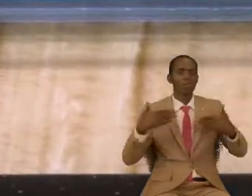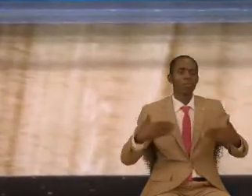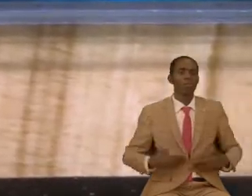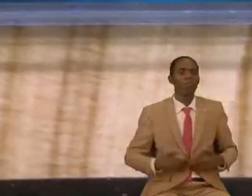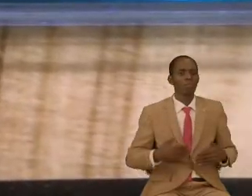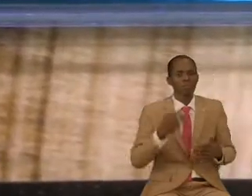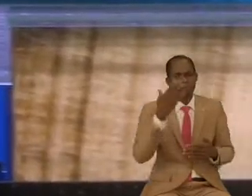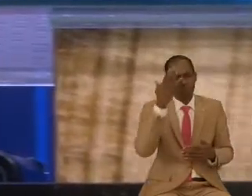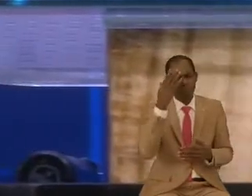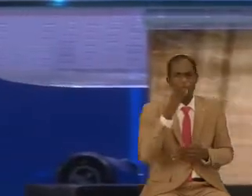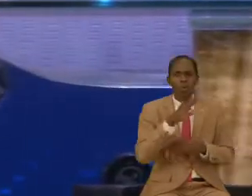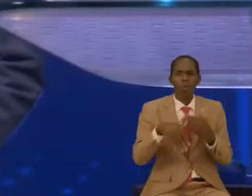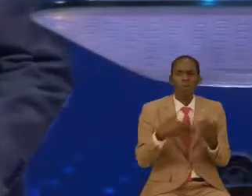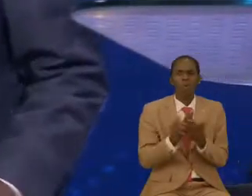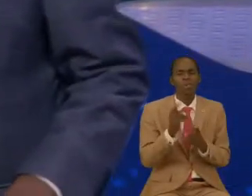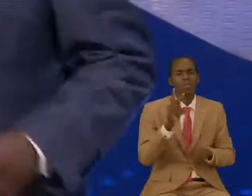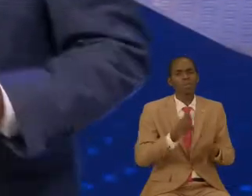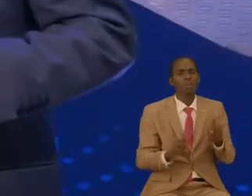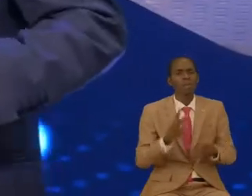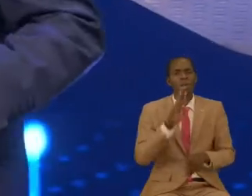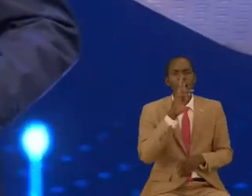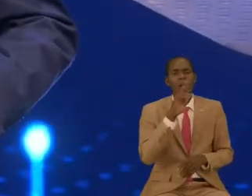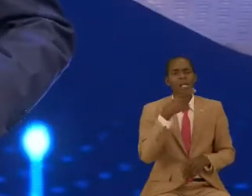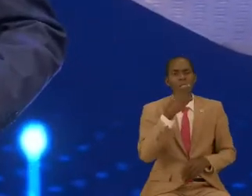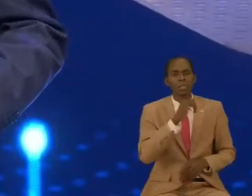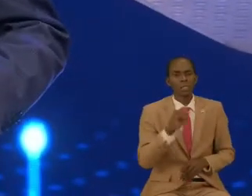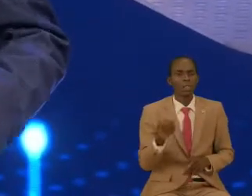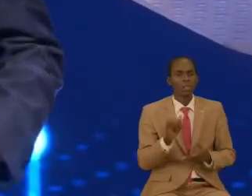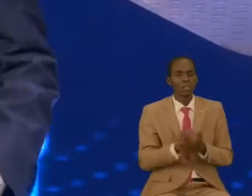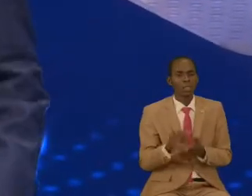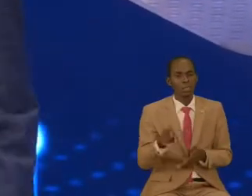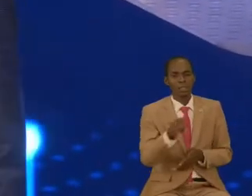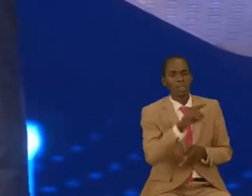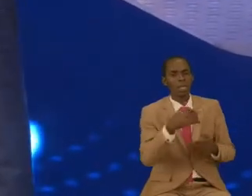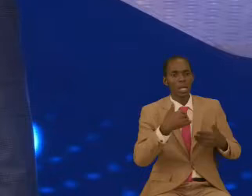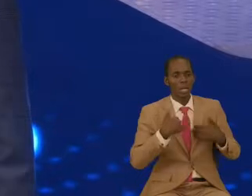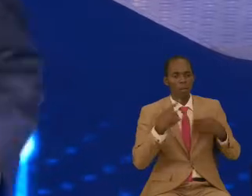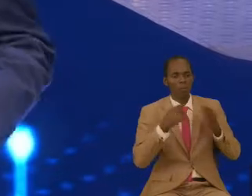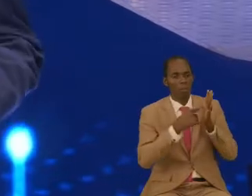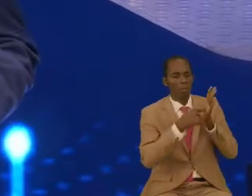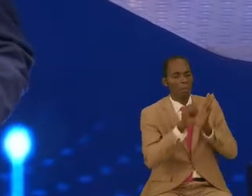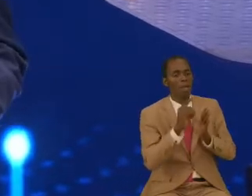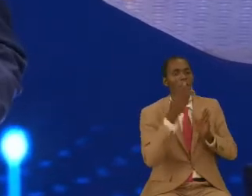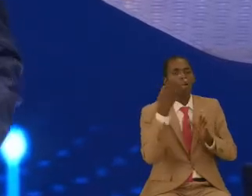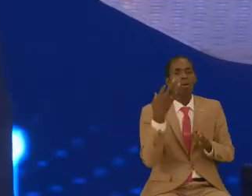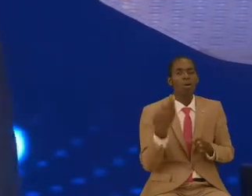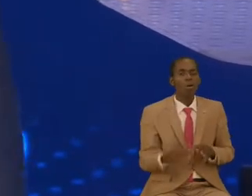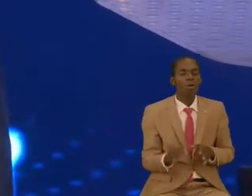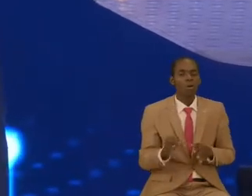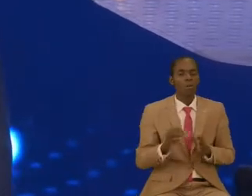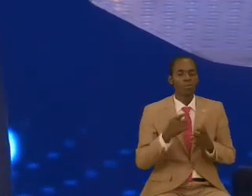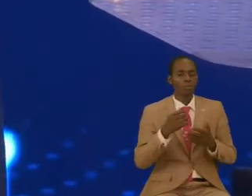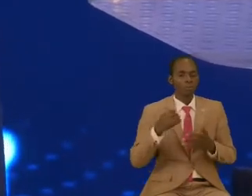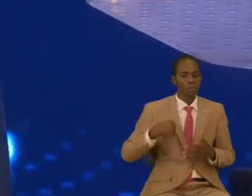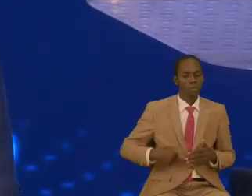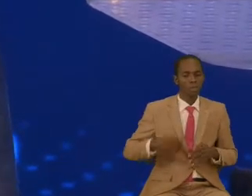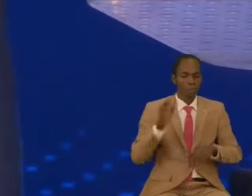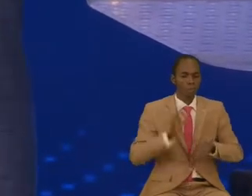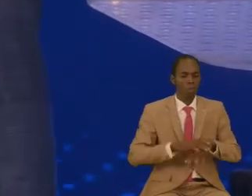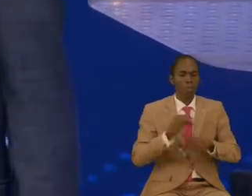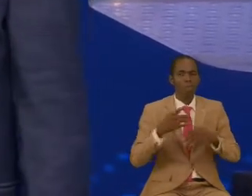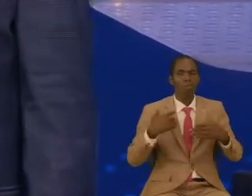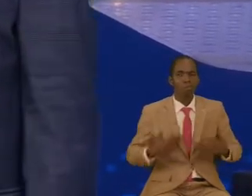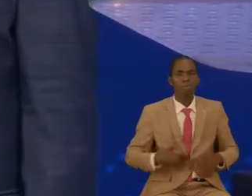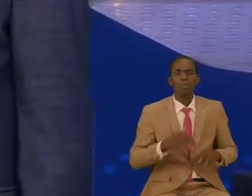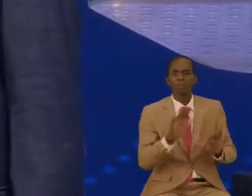You know, those people, they were saying they have the mark of circumcision that they were bearing in their body. He said,